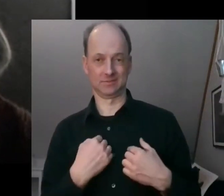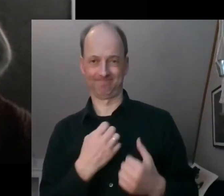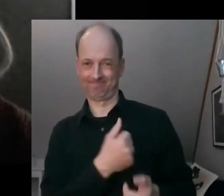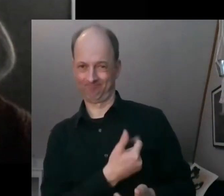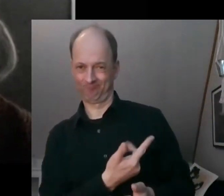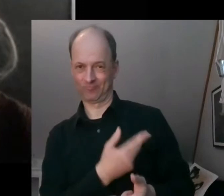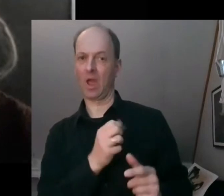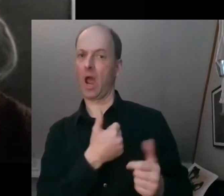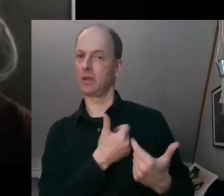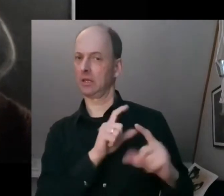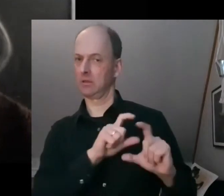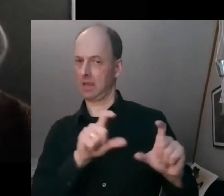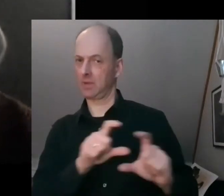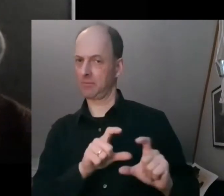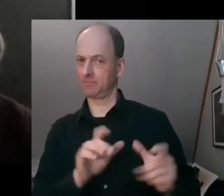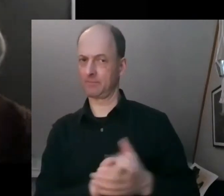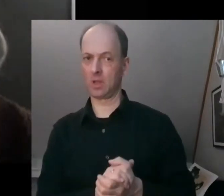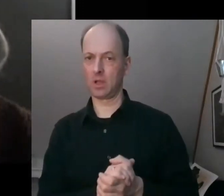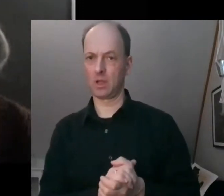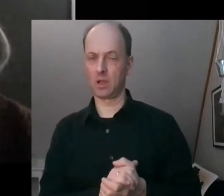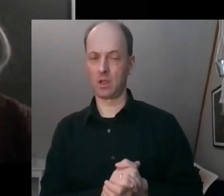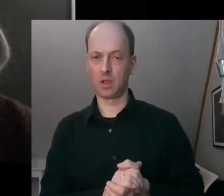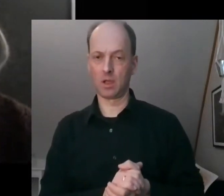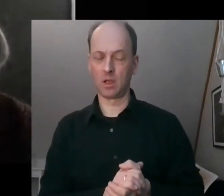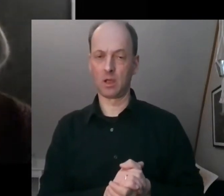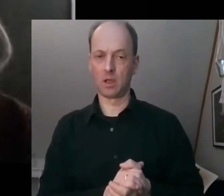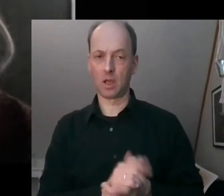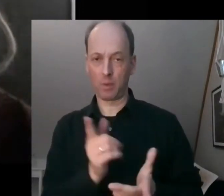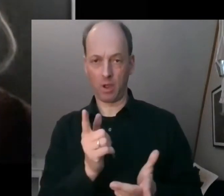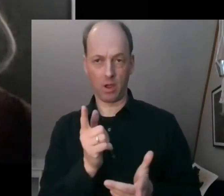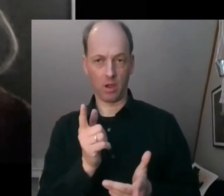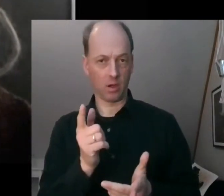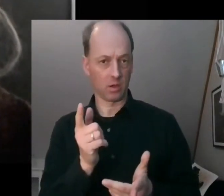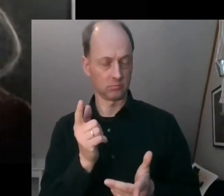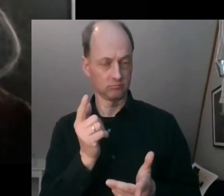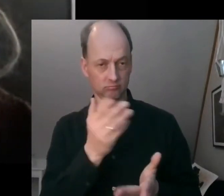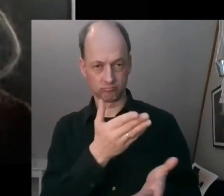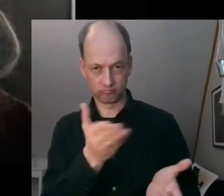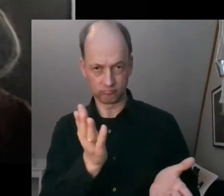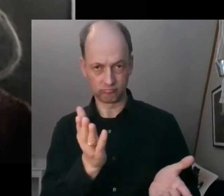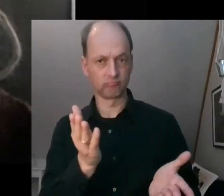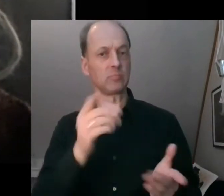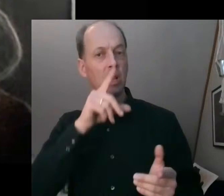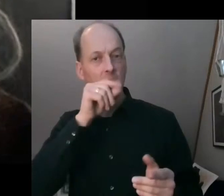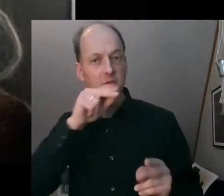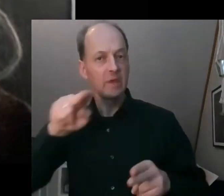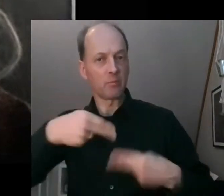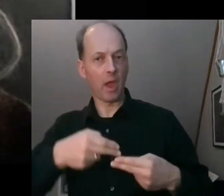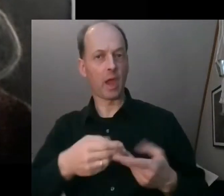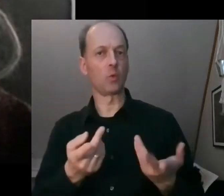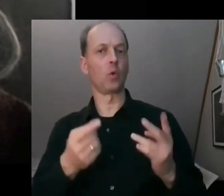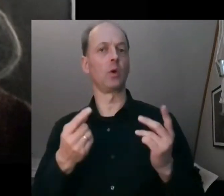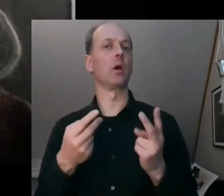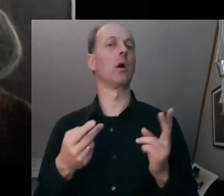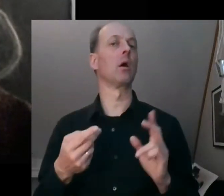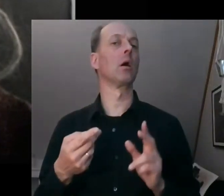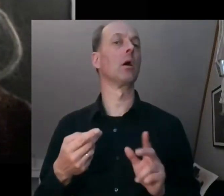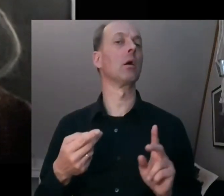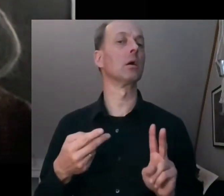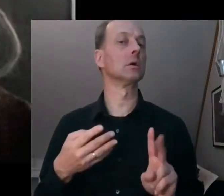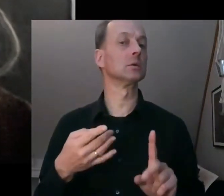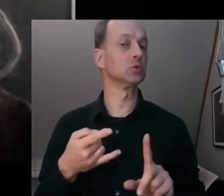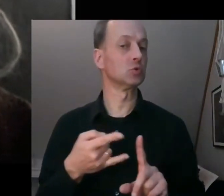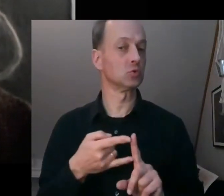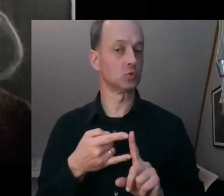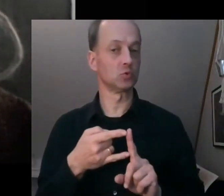to answer the questions from the audience. And I also have some issues. Just from the beginning to the spectators,